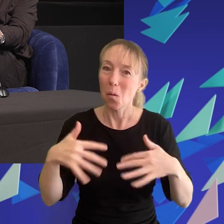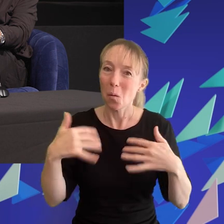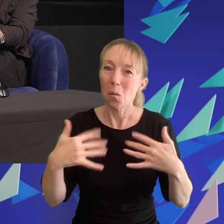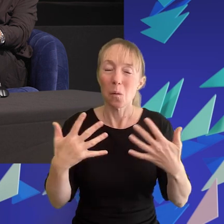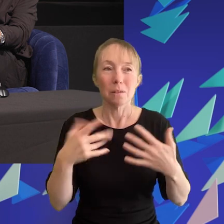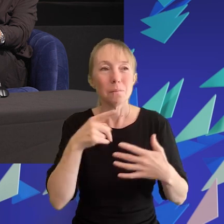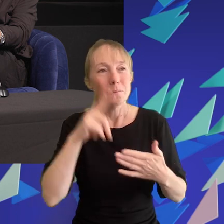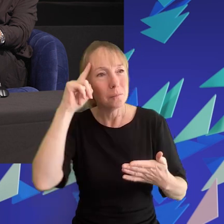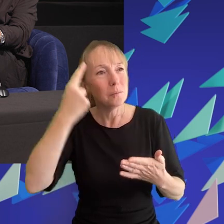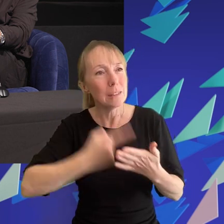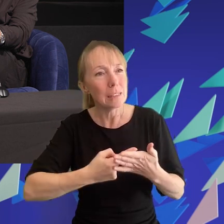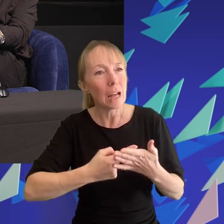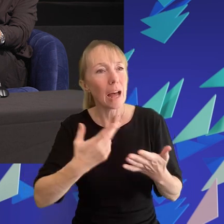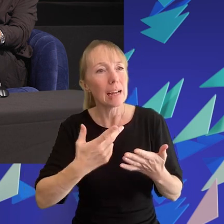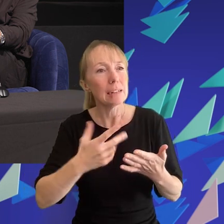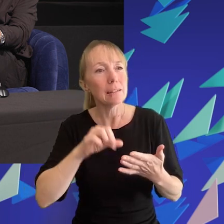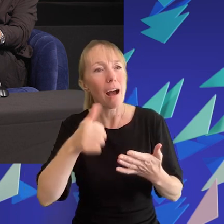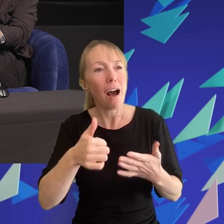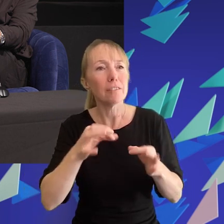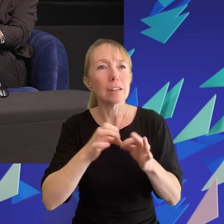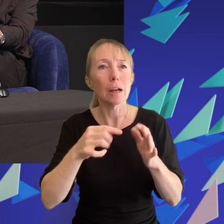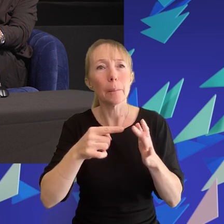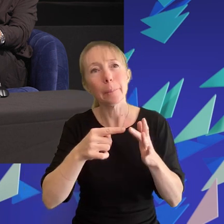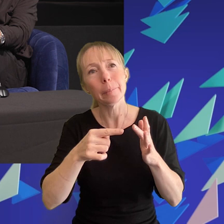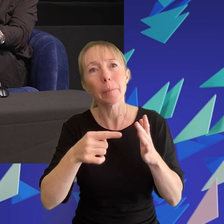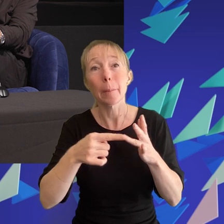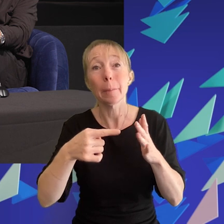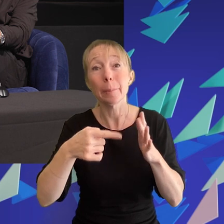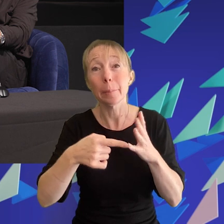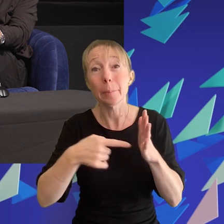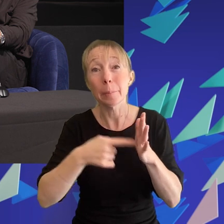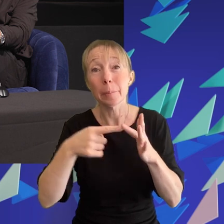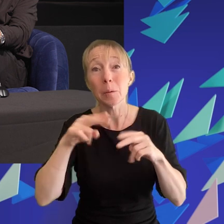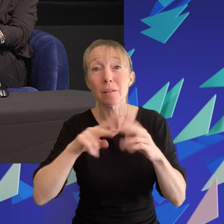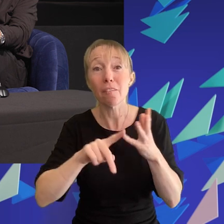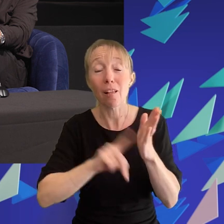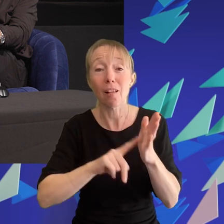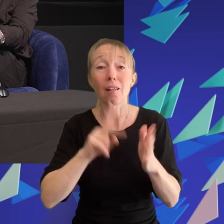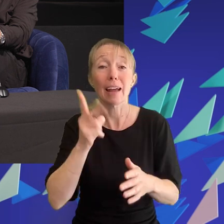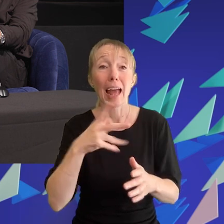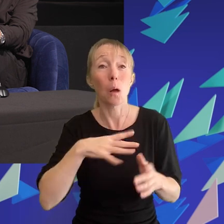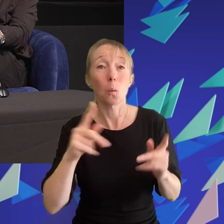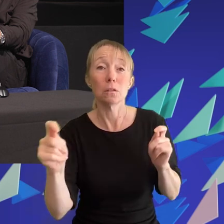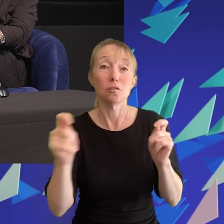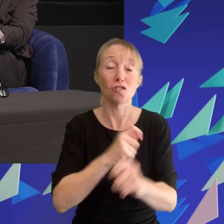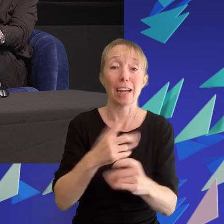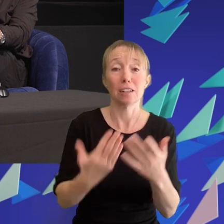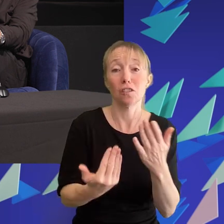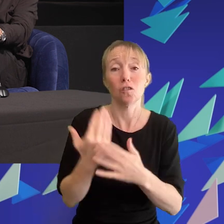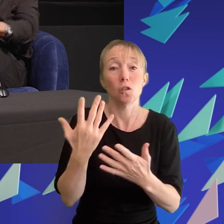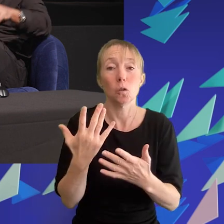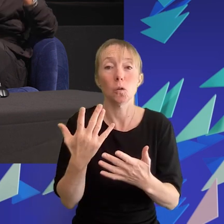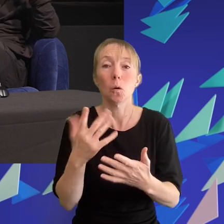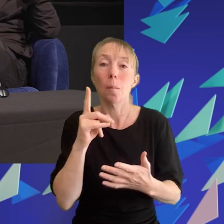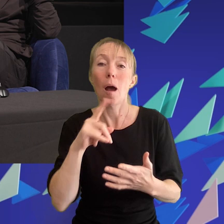decide, you know what, after Biutiful, I again want to change direction, but just